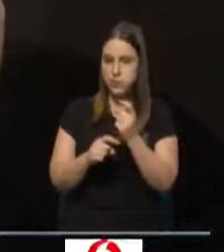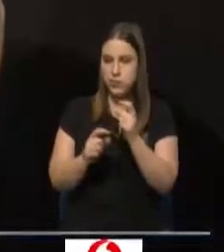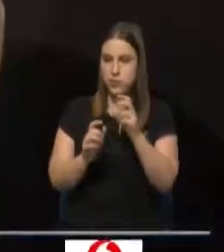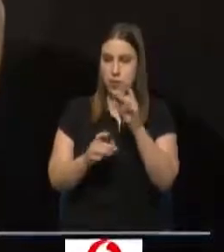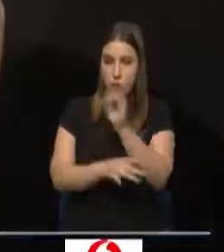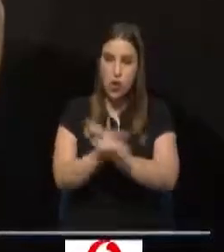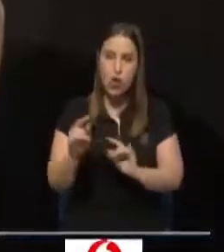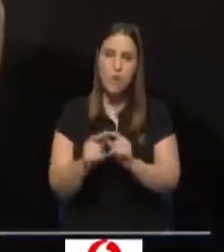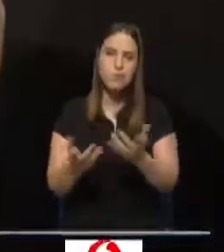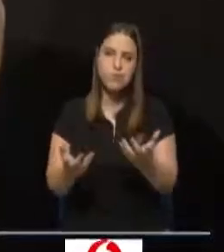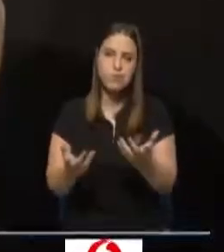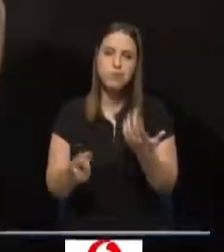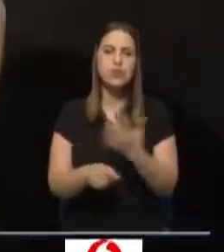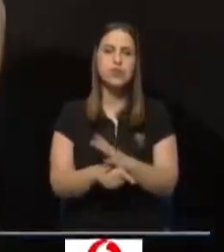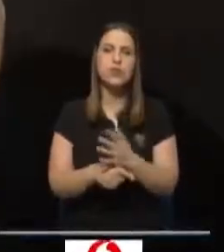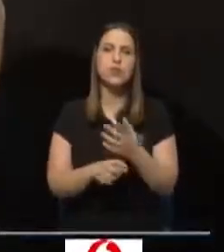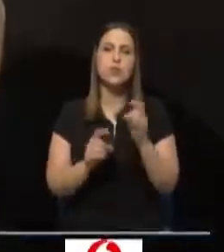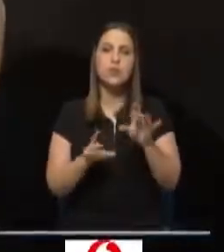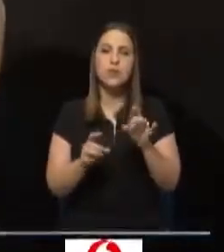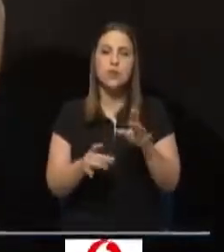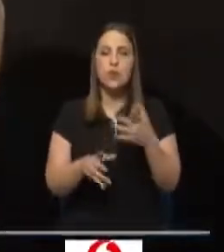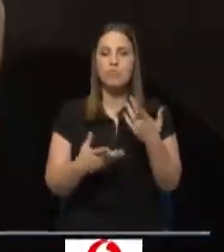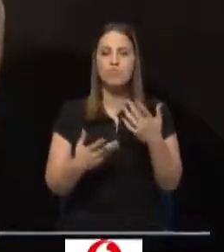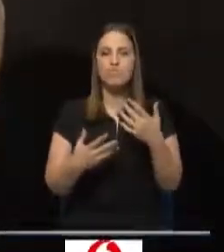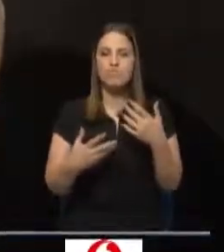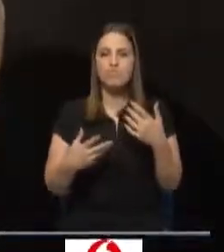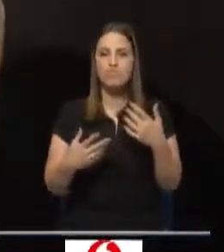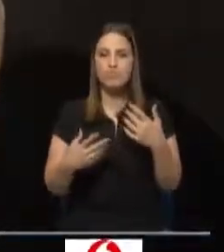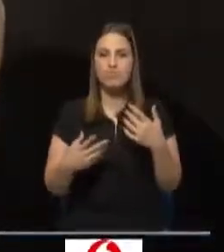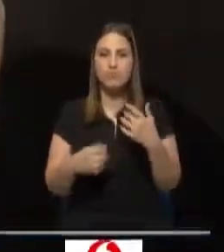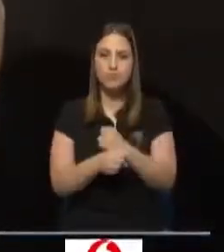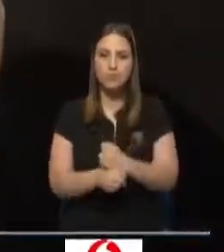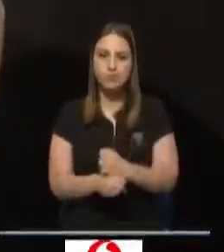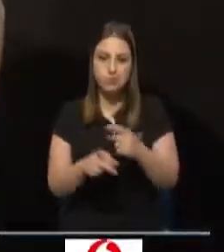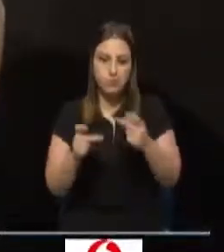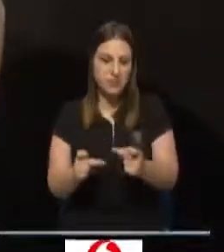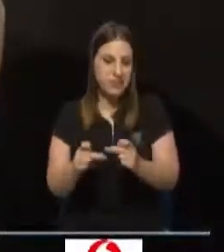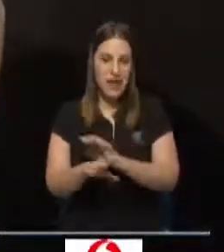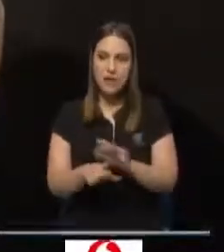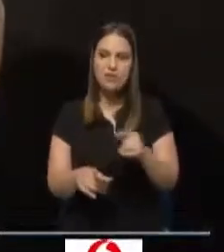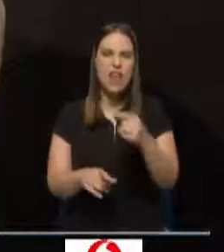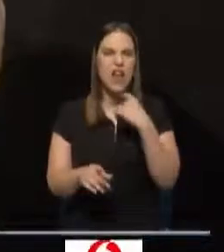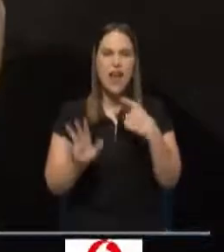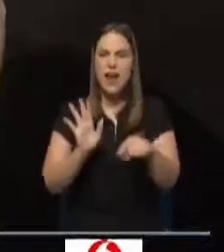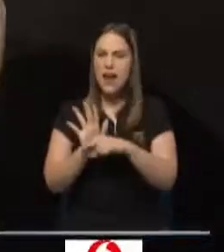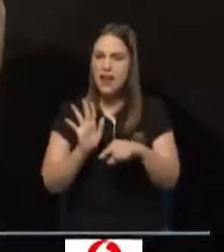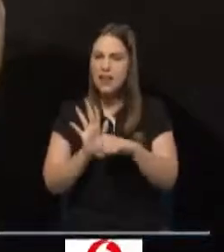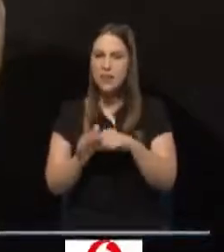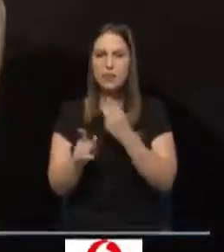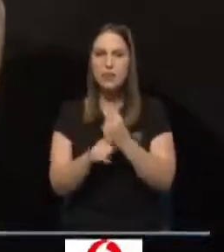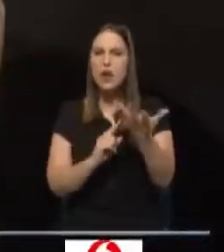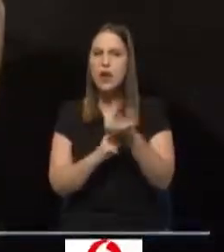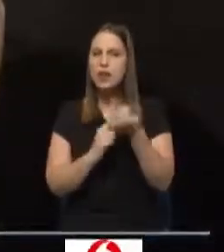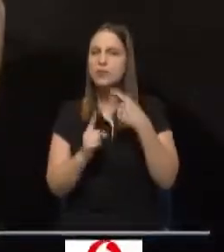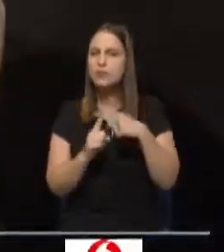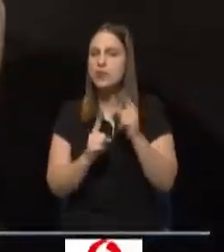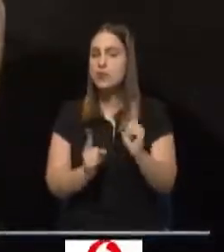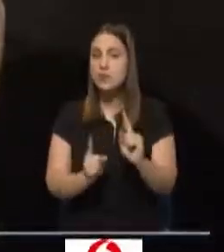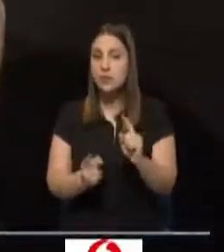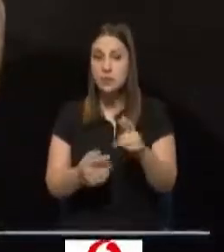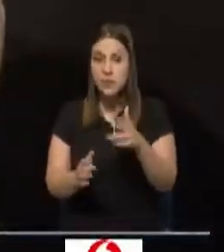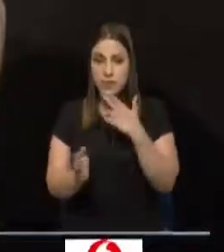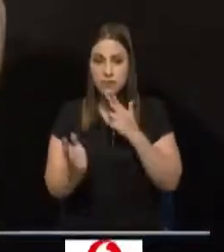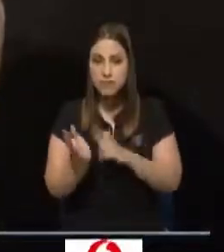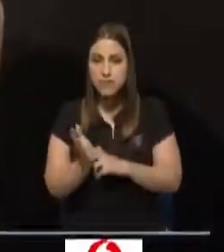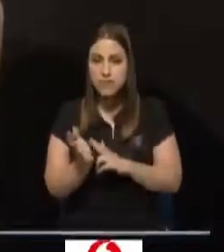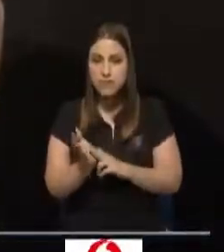proven to be open. They've always tried to avoid consolidation because they saw consolidation as a negative thing for consumers,